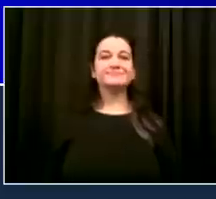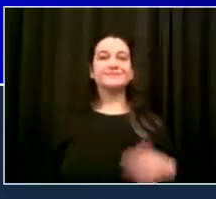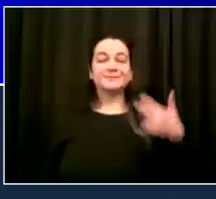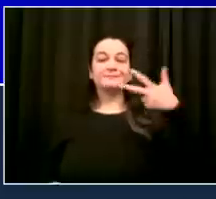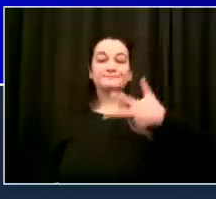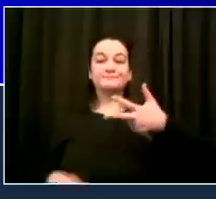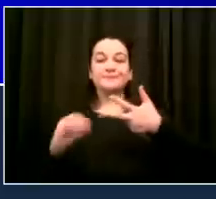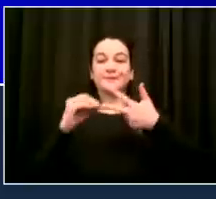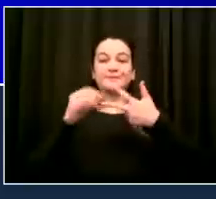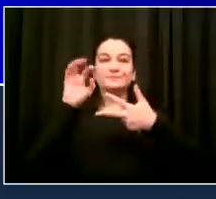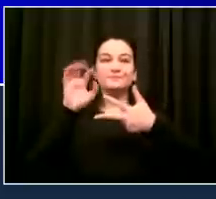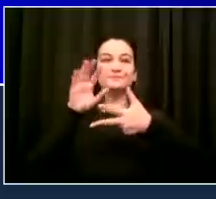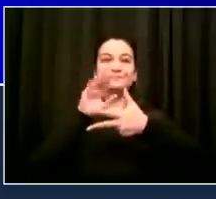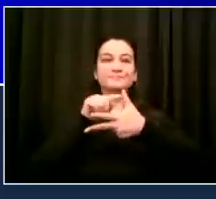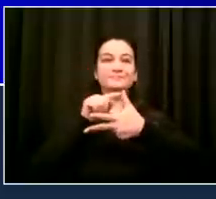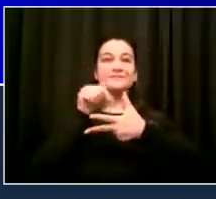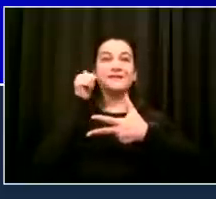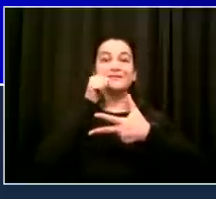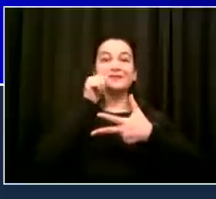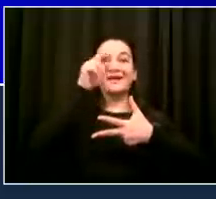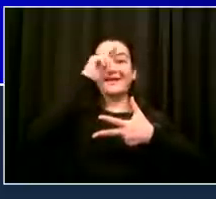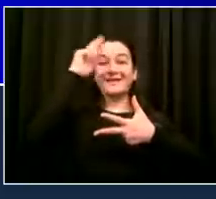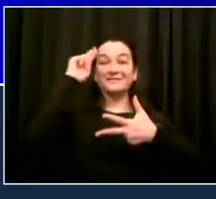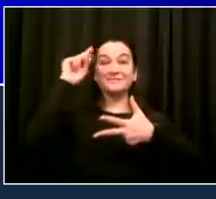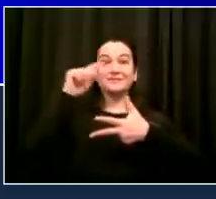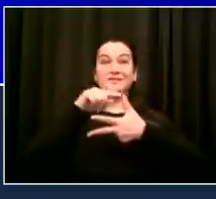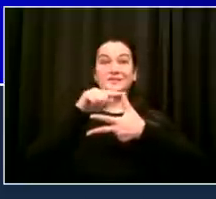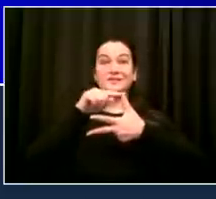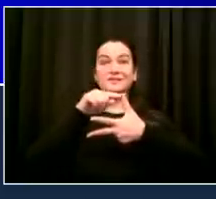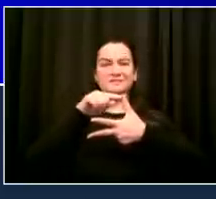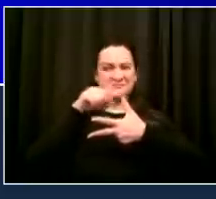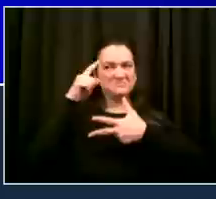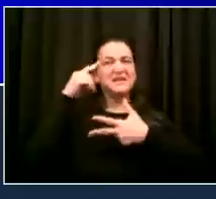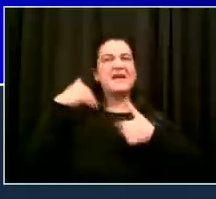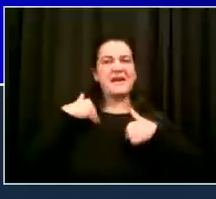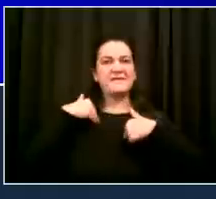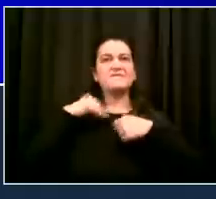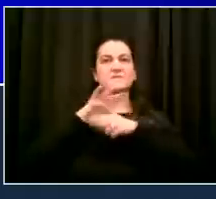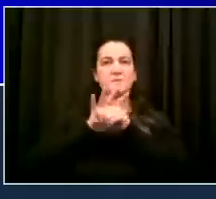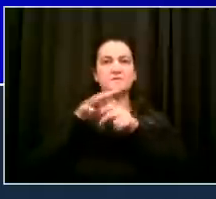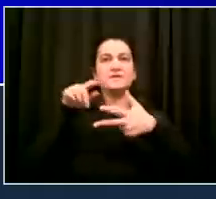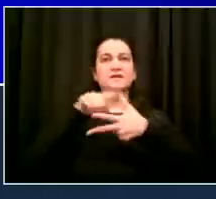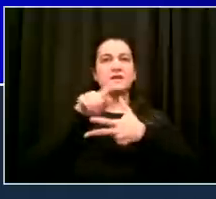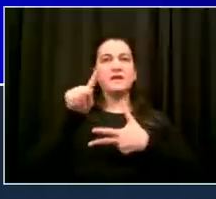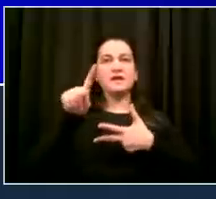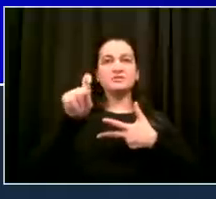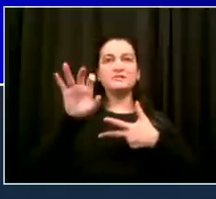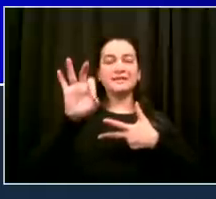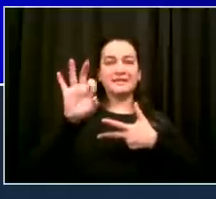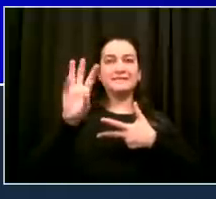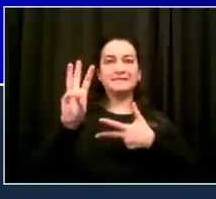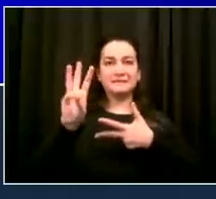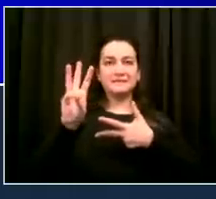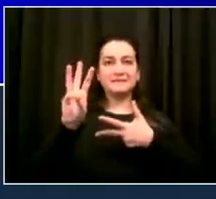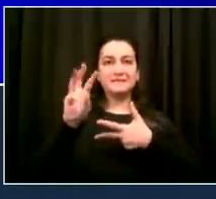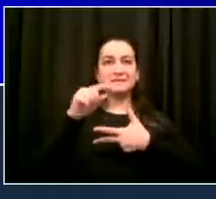hospitals for suspected COVID-19. Today's report, 196 patients. It's actually below our threshold of 200, but still, of course, way